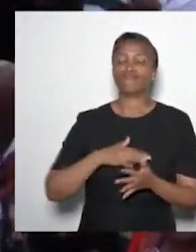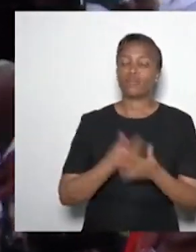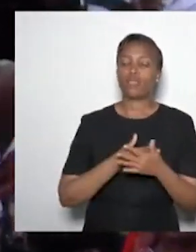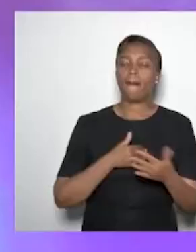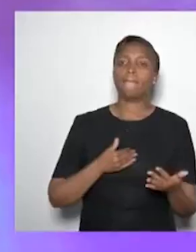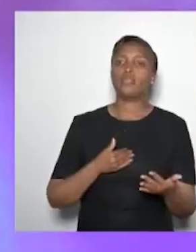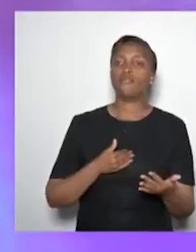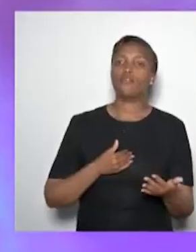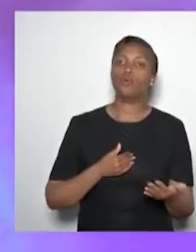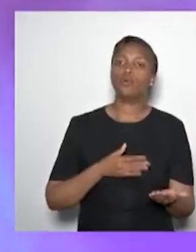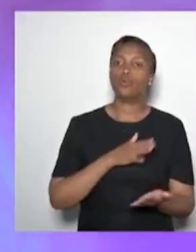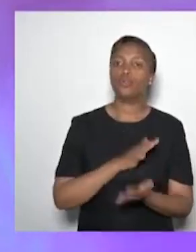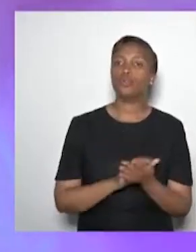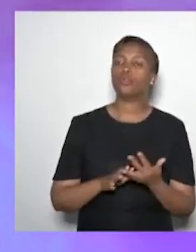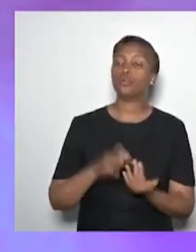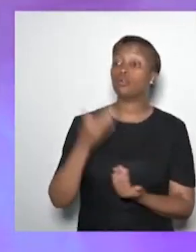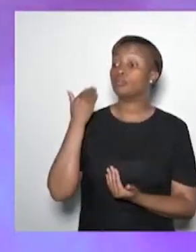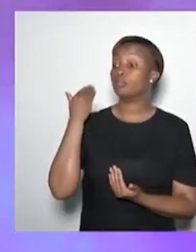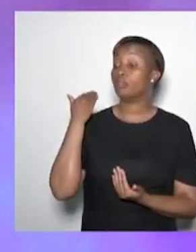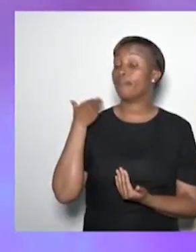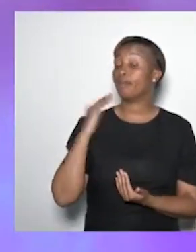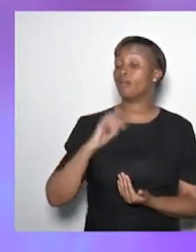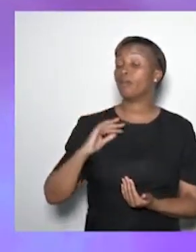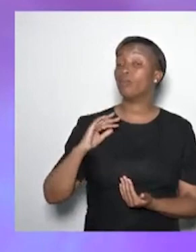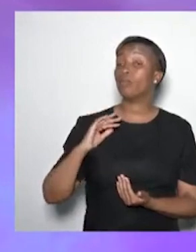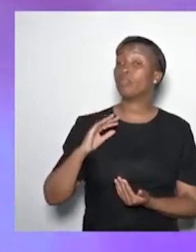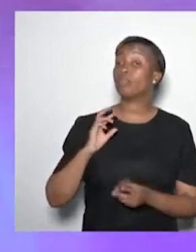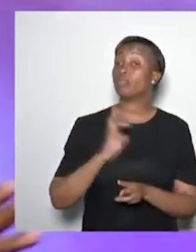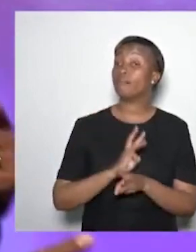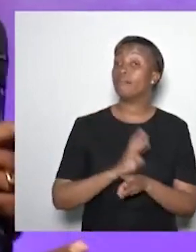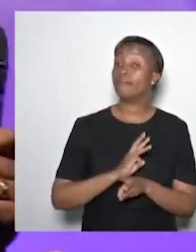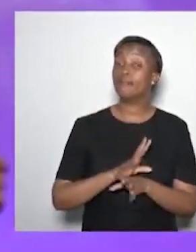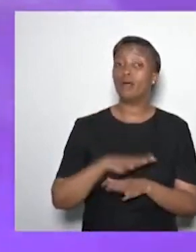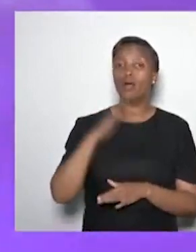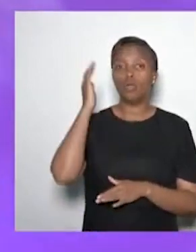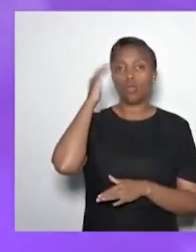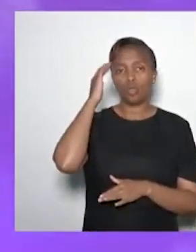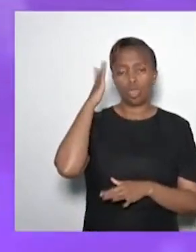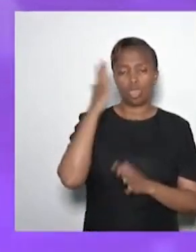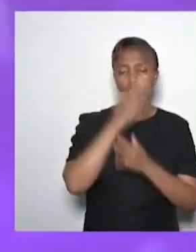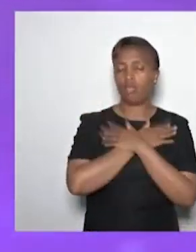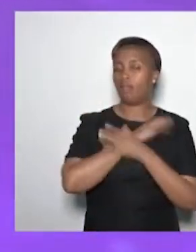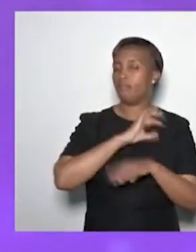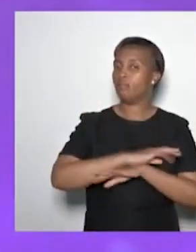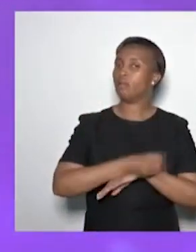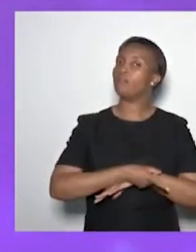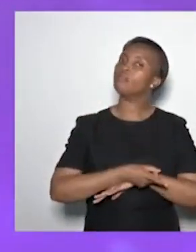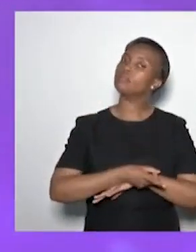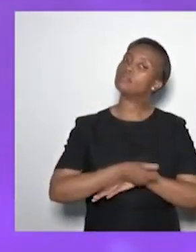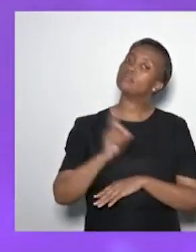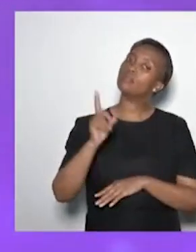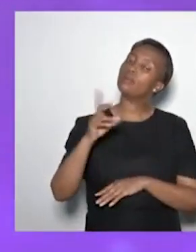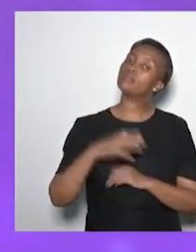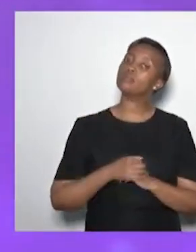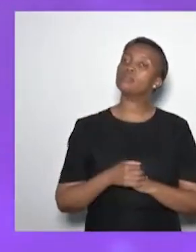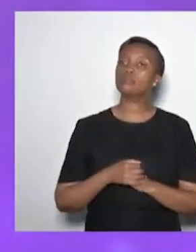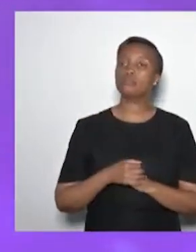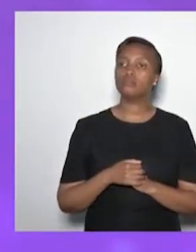Take you to the back, Namani. You know what I've loved about this conference is that we